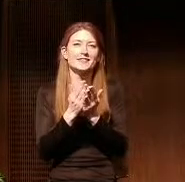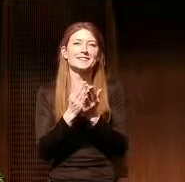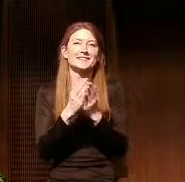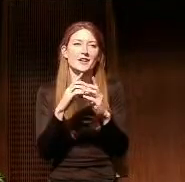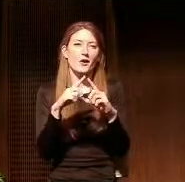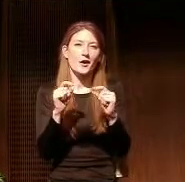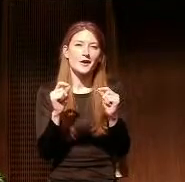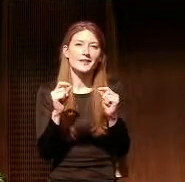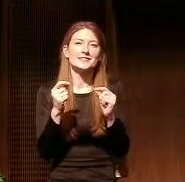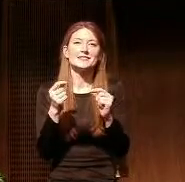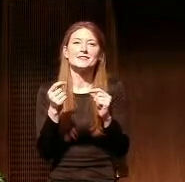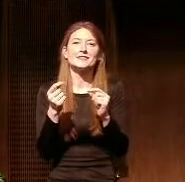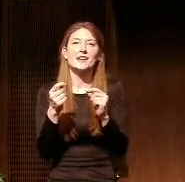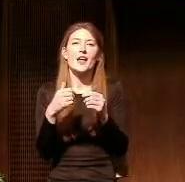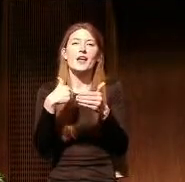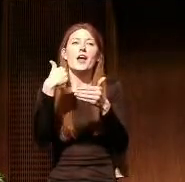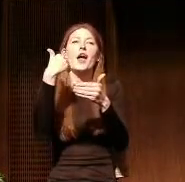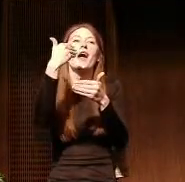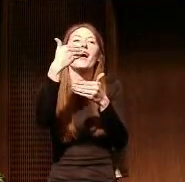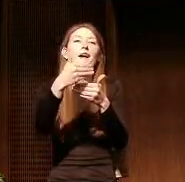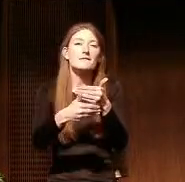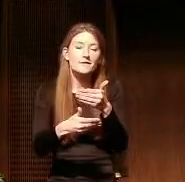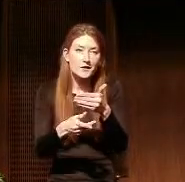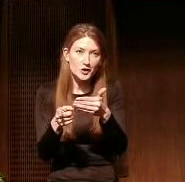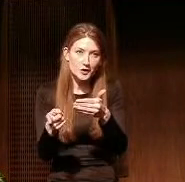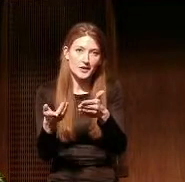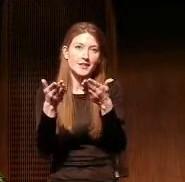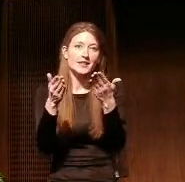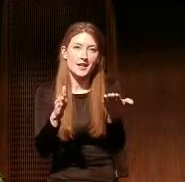that came after he died